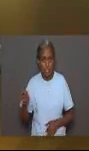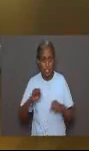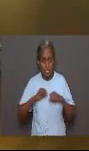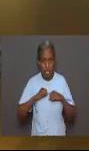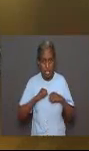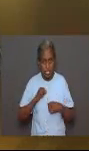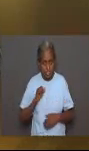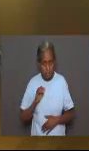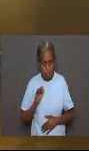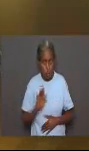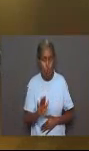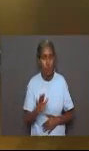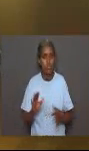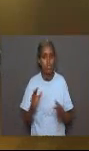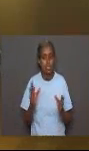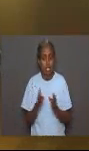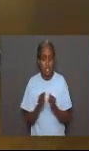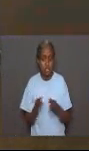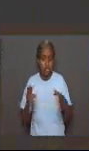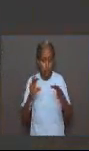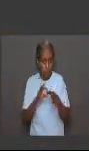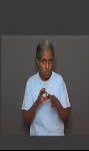its own set of coordinates?